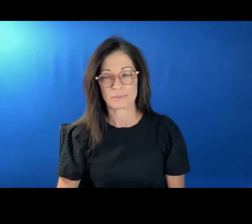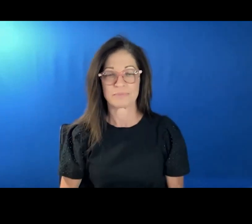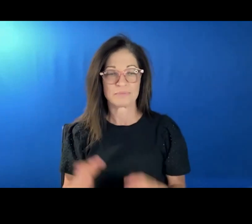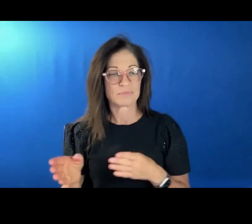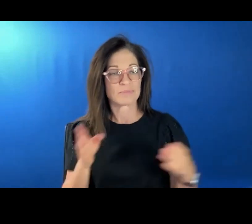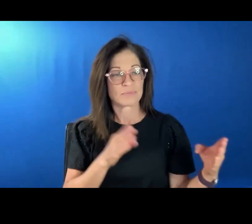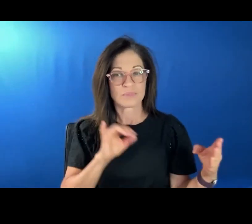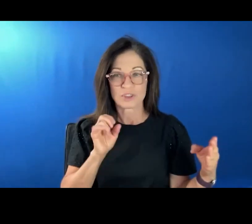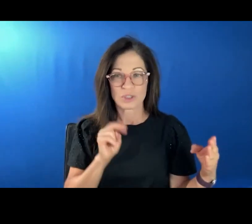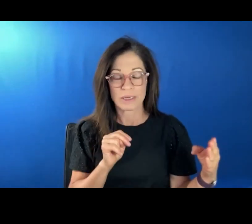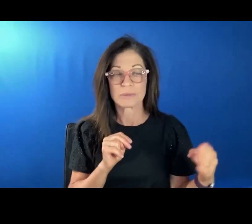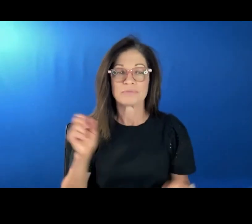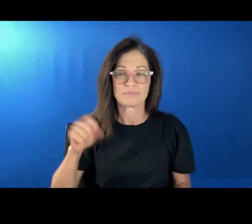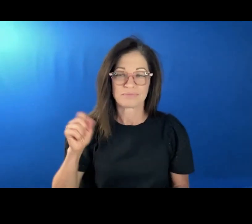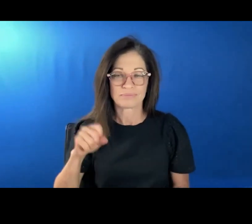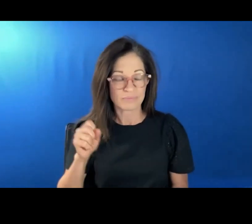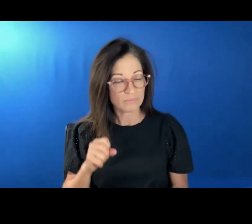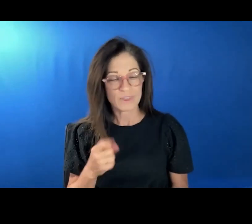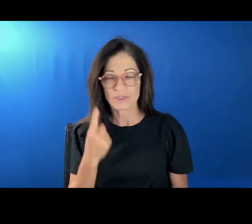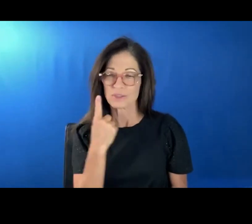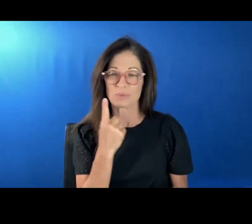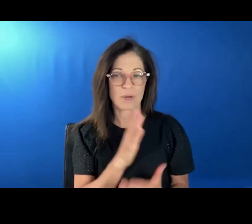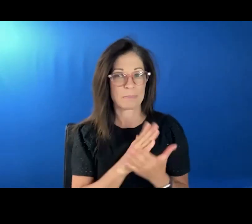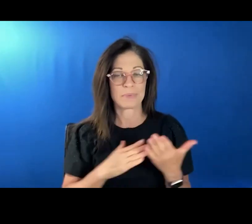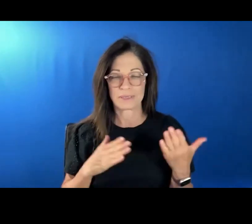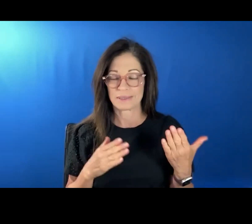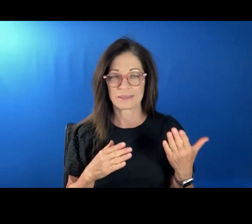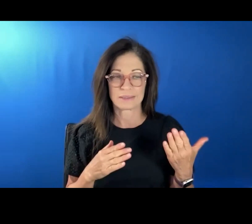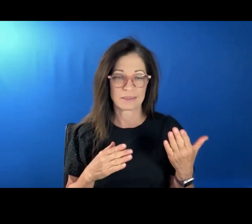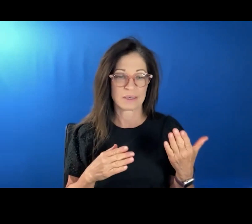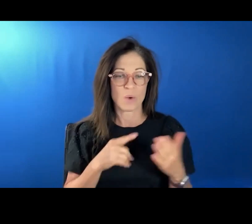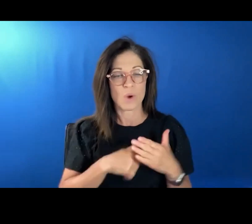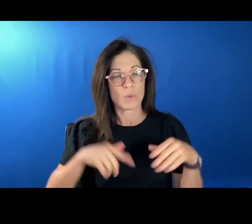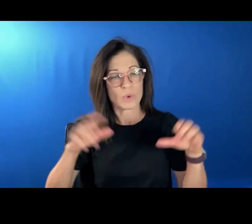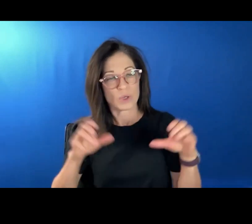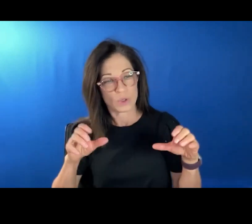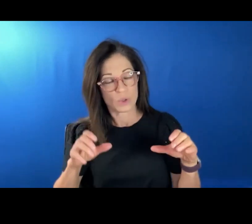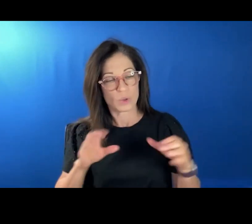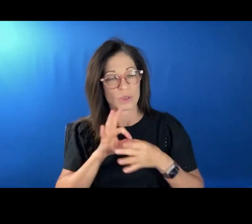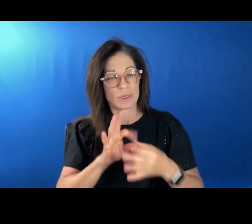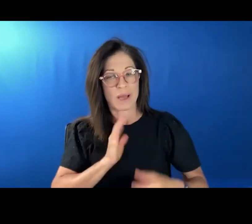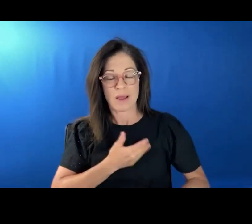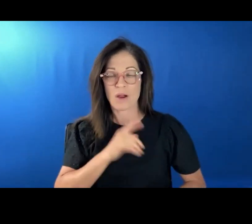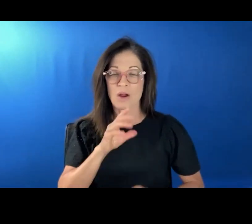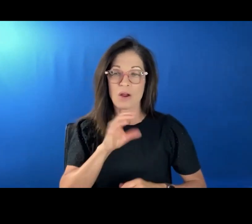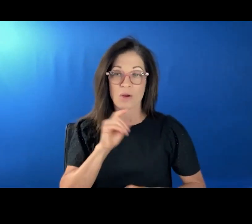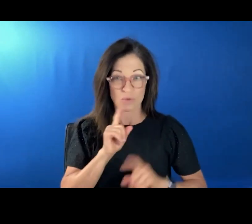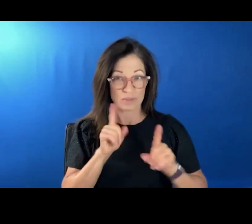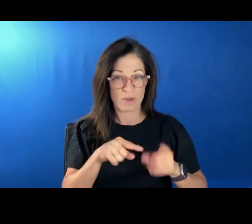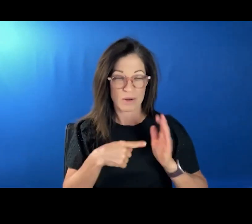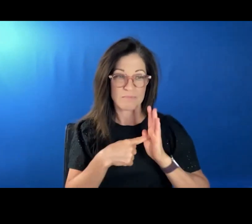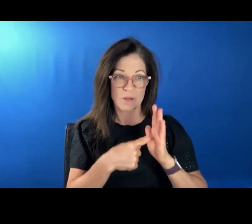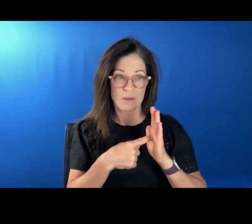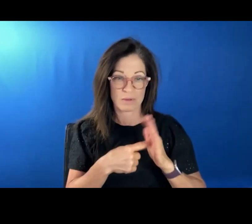and so that's just kind of one piece of what we do in regards to our co-responder model. I think